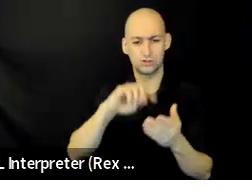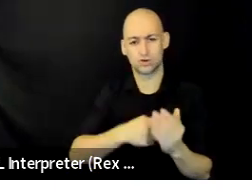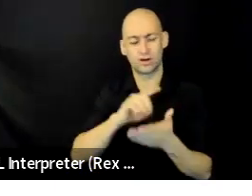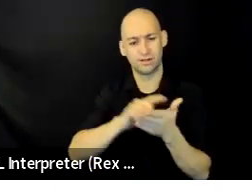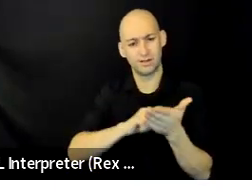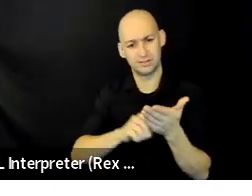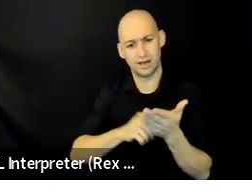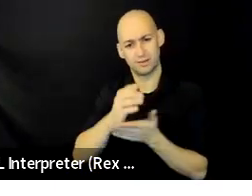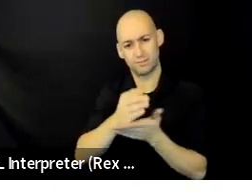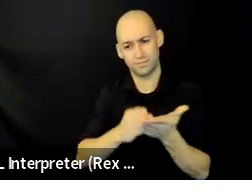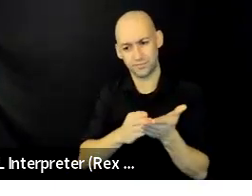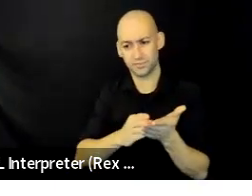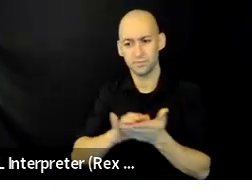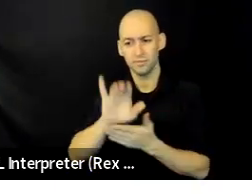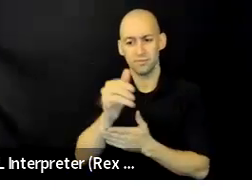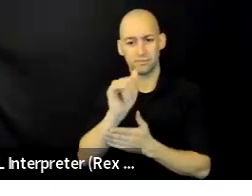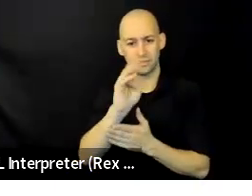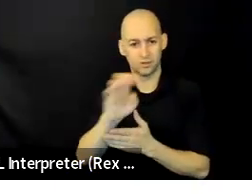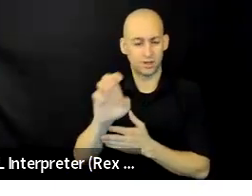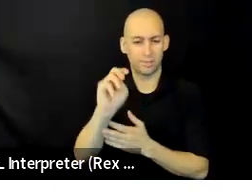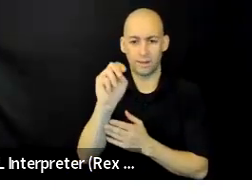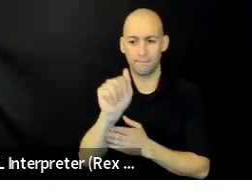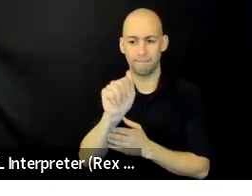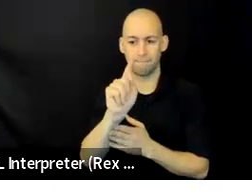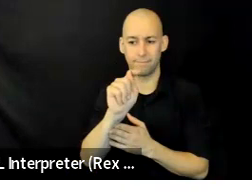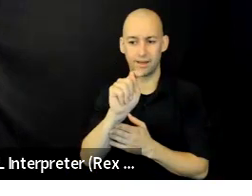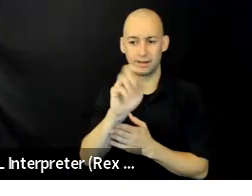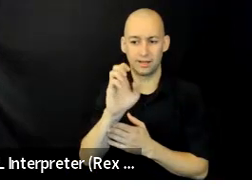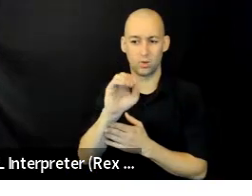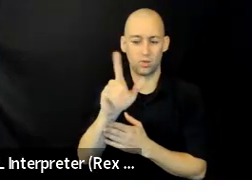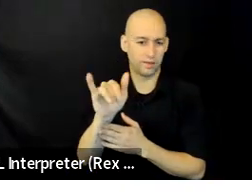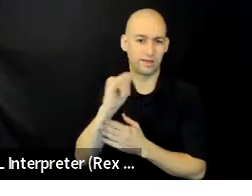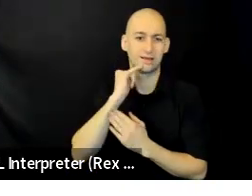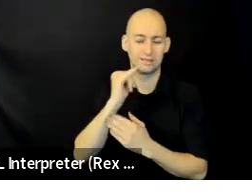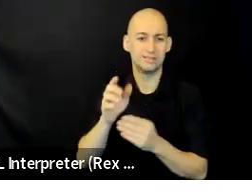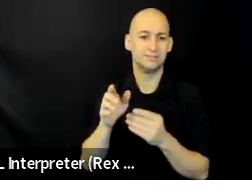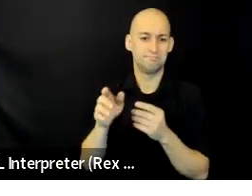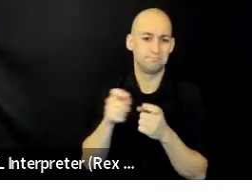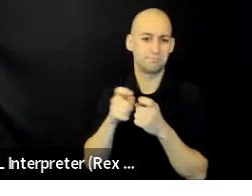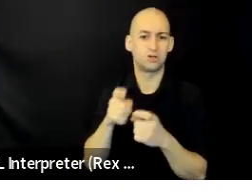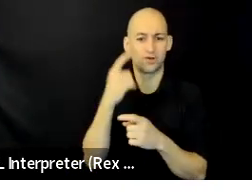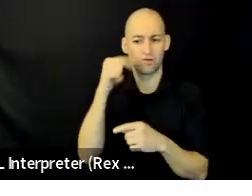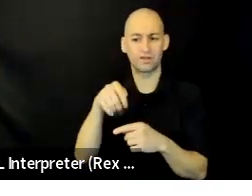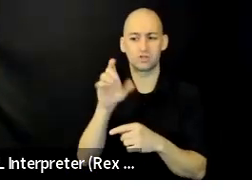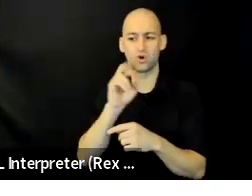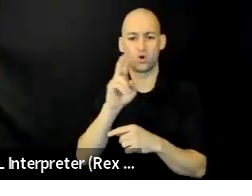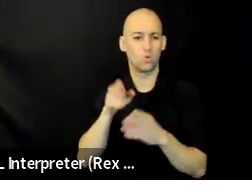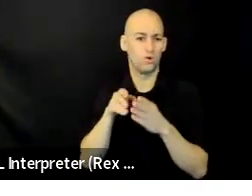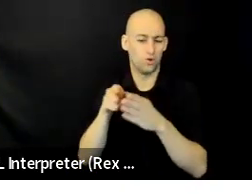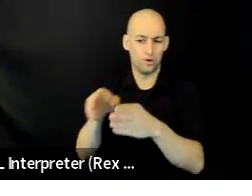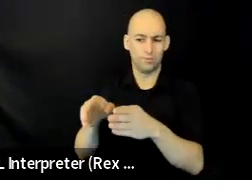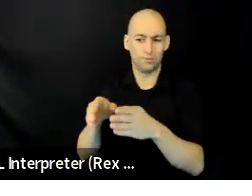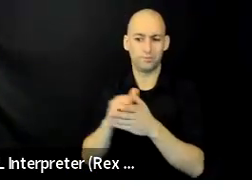So Jamie Mattioli is the corridor manager for this location. He wanted to be here today to do the presentation. Unfortunately,